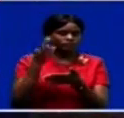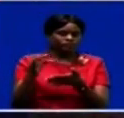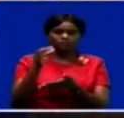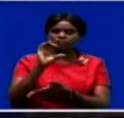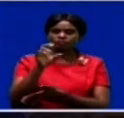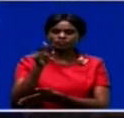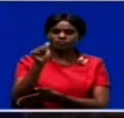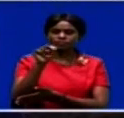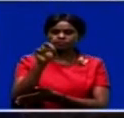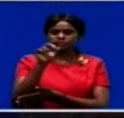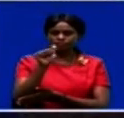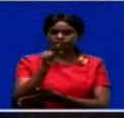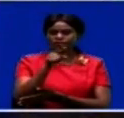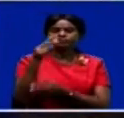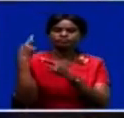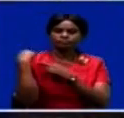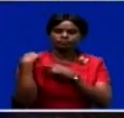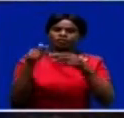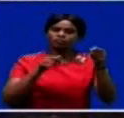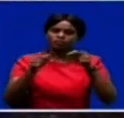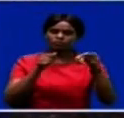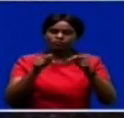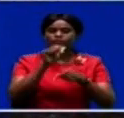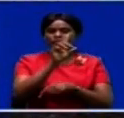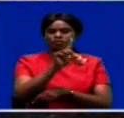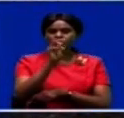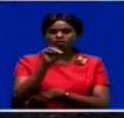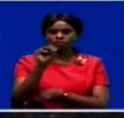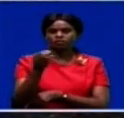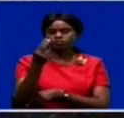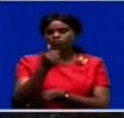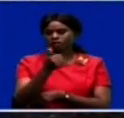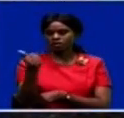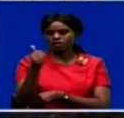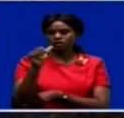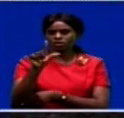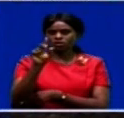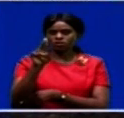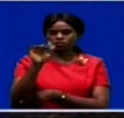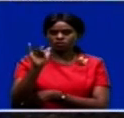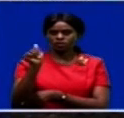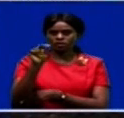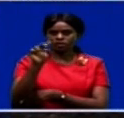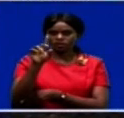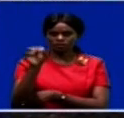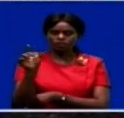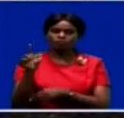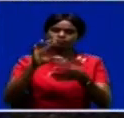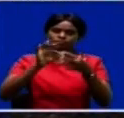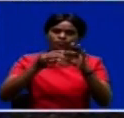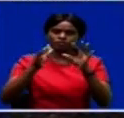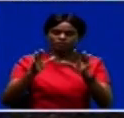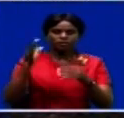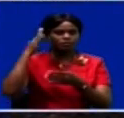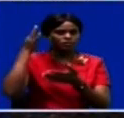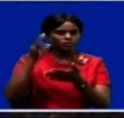now head the Disaster Management and Mitigation Unit, while Yande Mwape, who was Coordinator, becomes Permanent Secretary at the Ministry of Chiefs